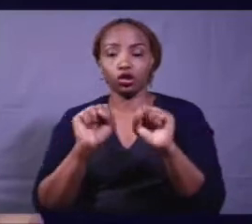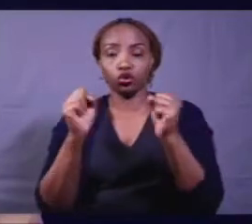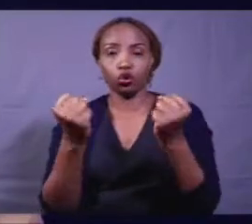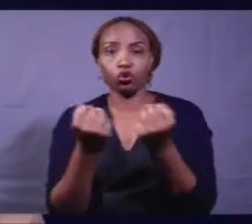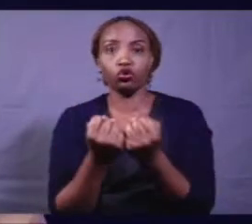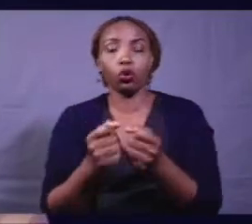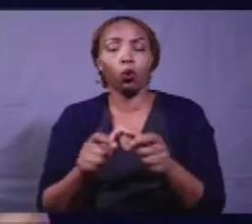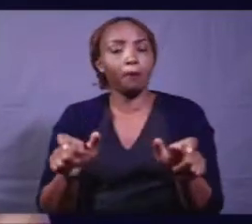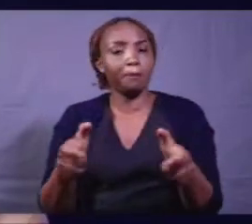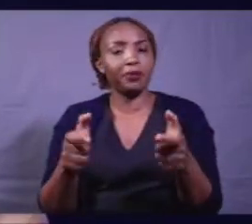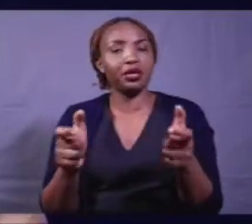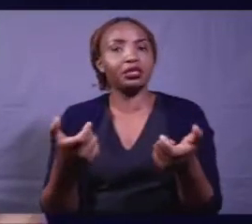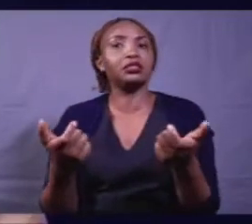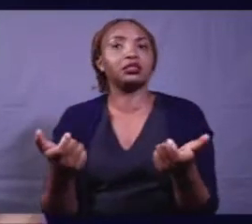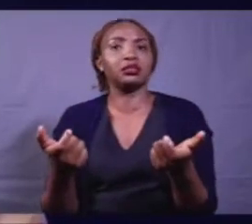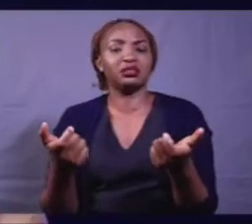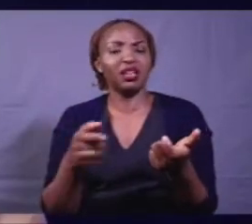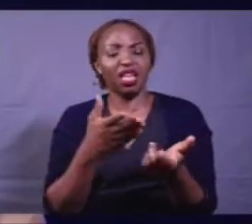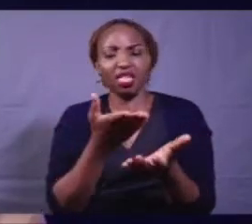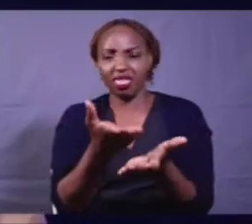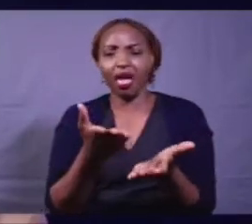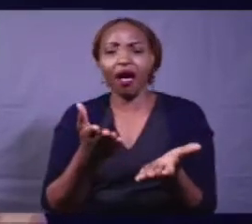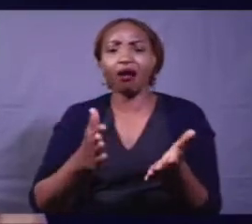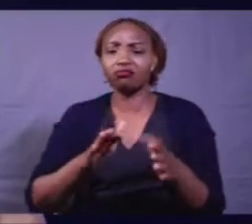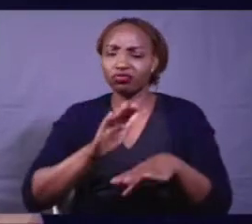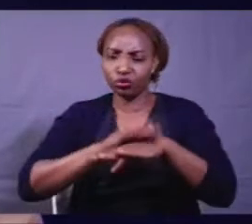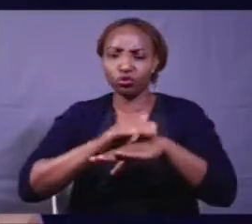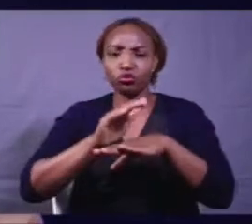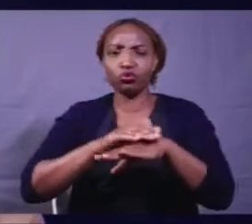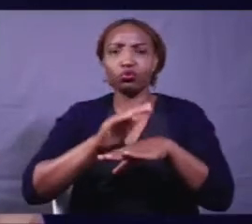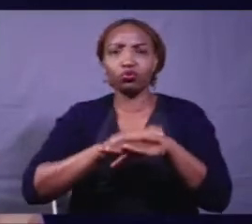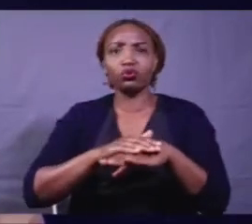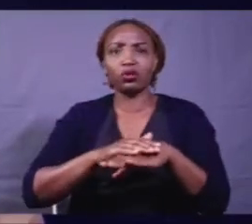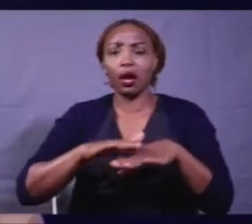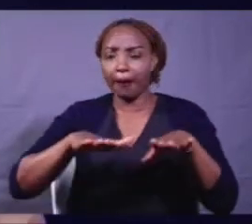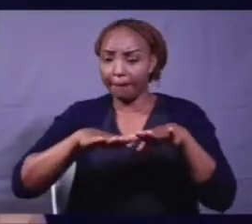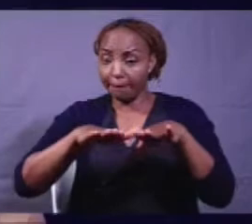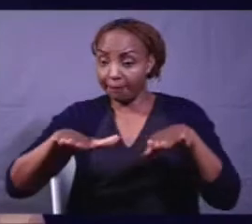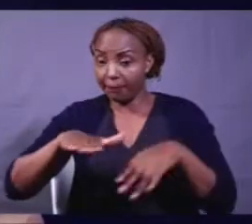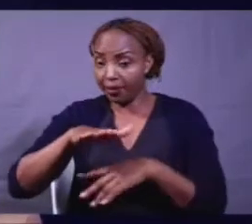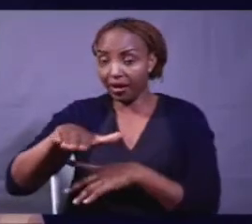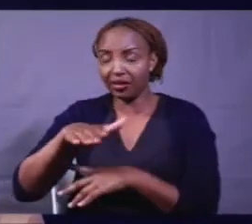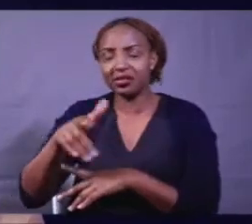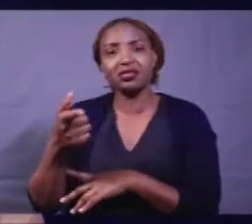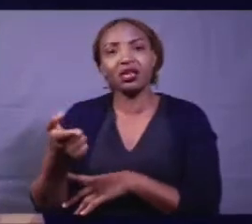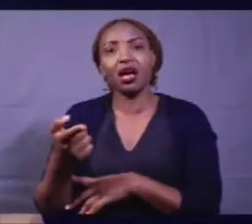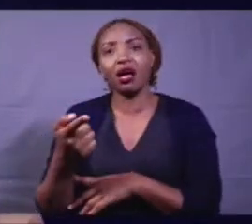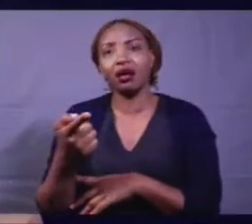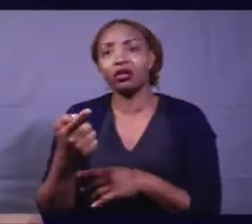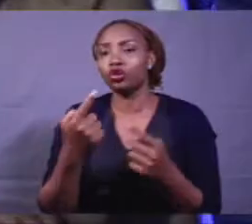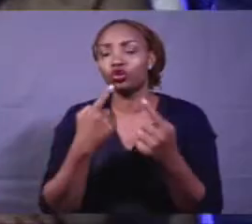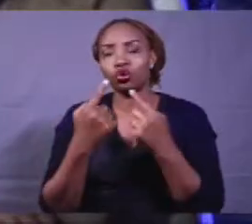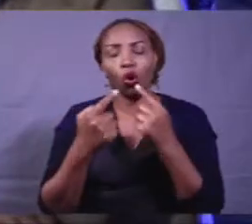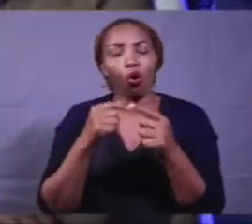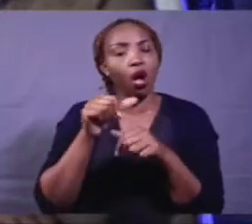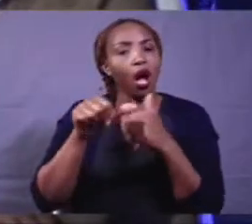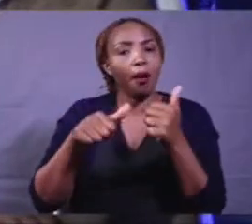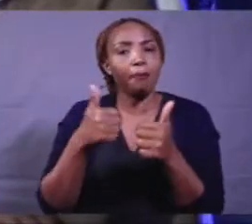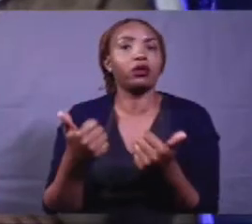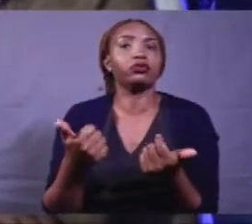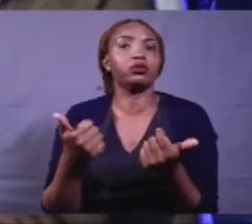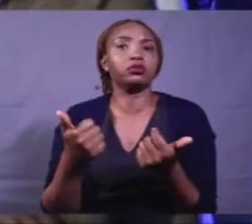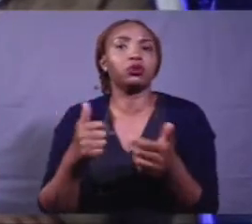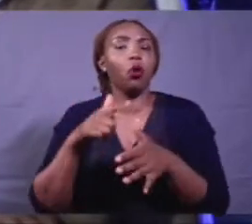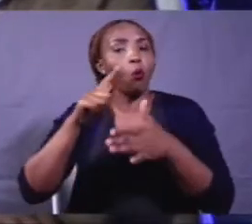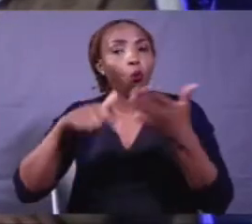present our issues. We have seen like the high cost of living is across the globe. What is our voice as a country in terms of